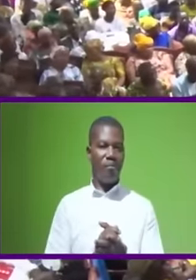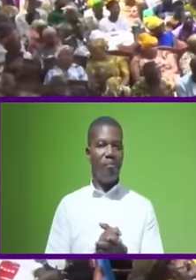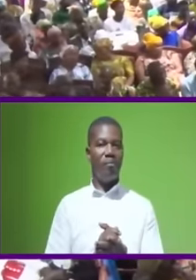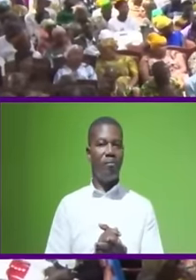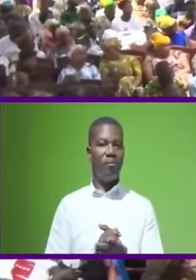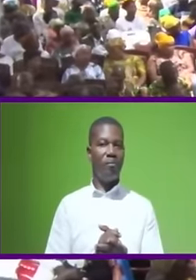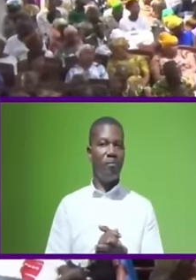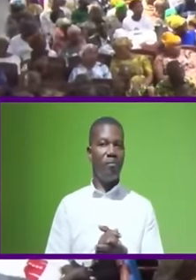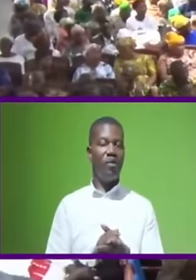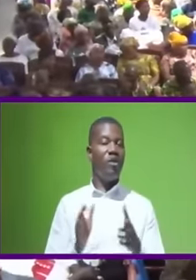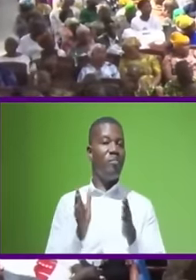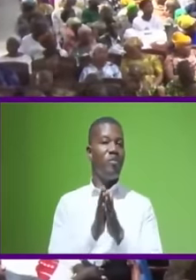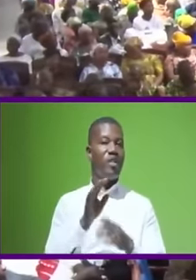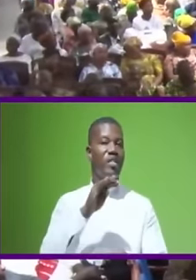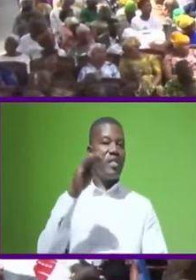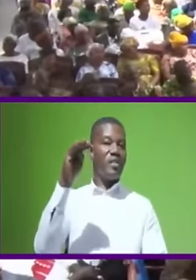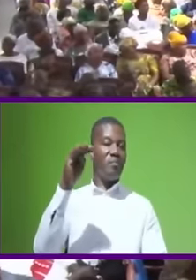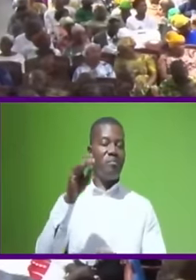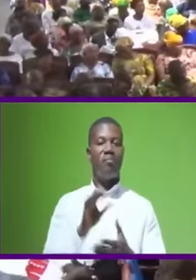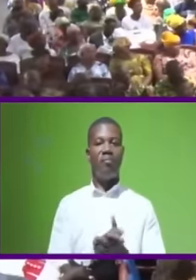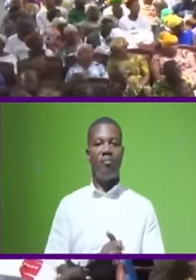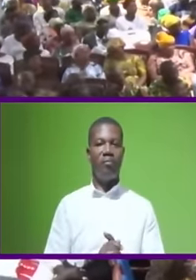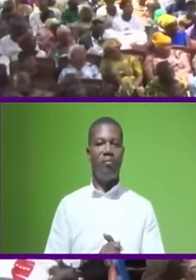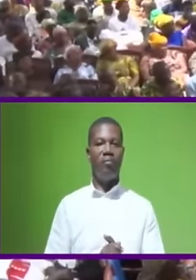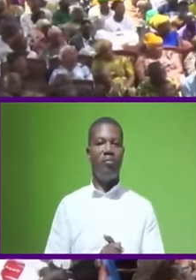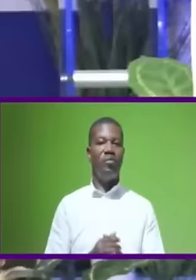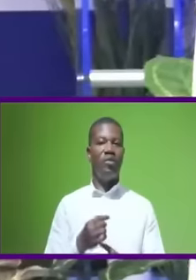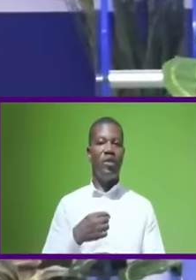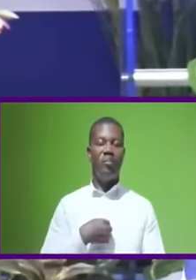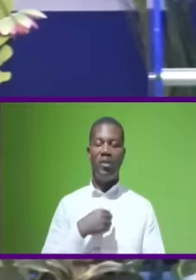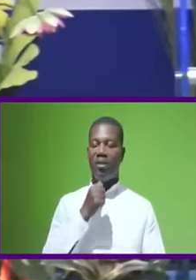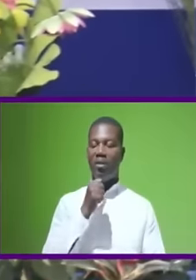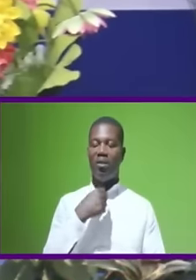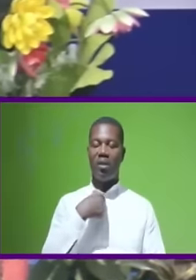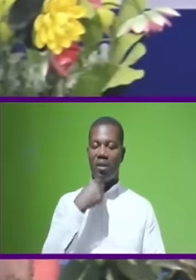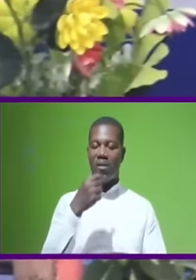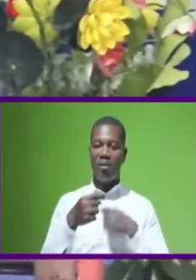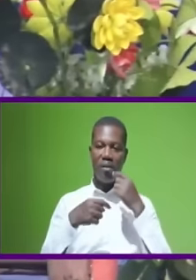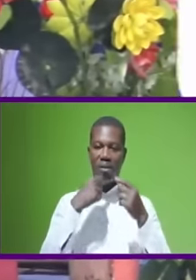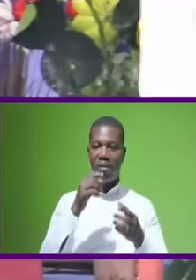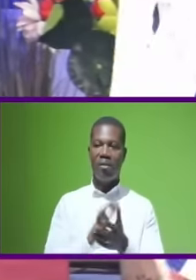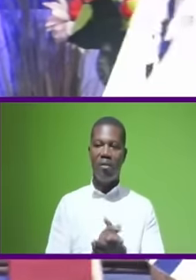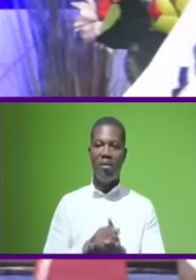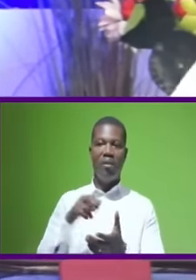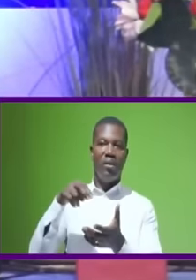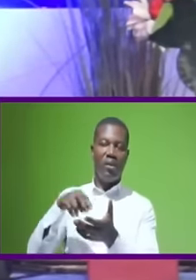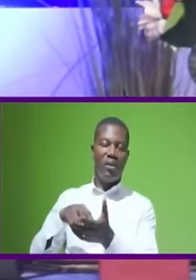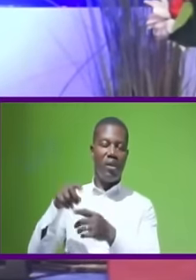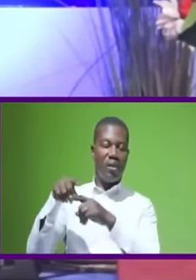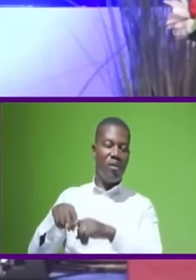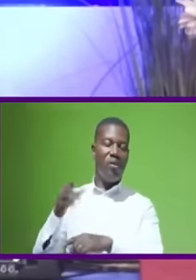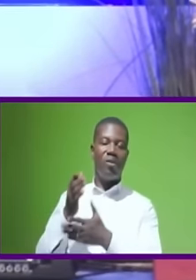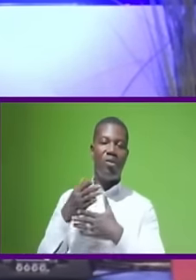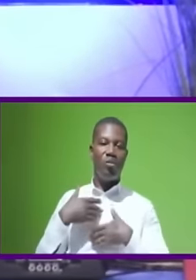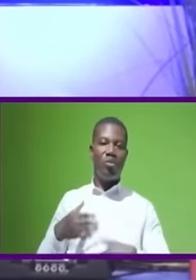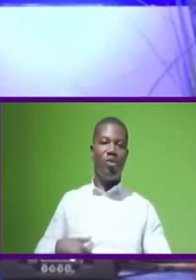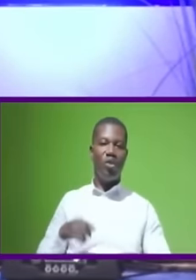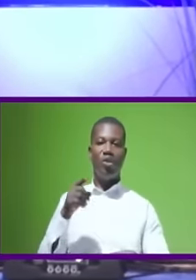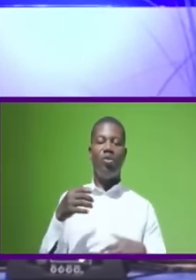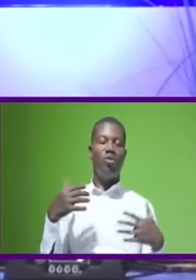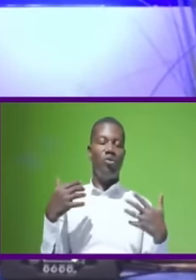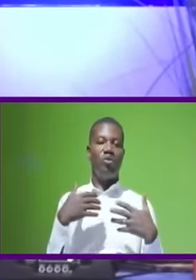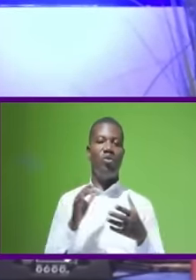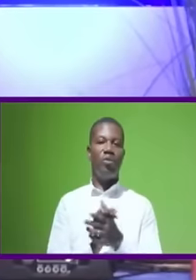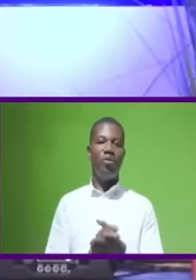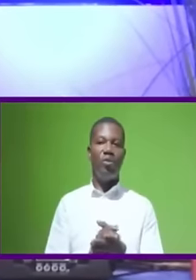dead. Praise Him. Hallelujah. Na mi ana mem pese. Megina will be wosoma usuro. Me